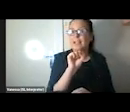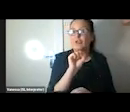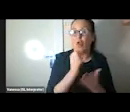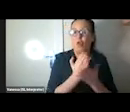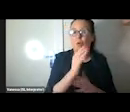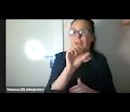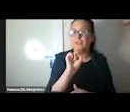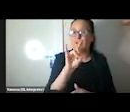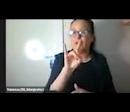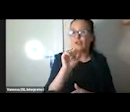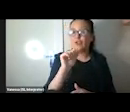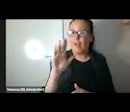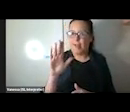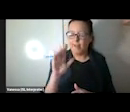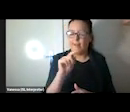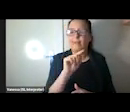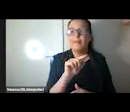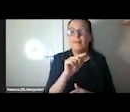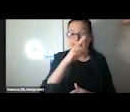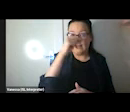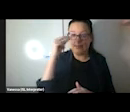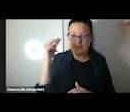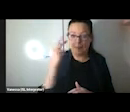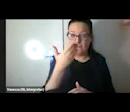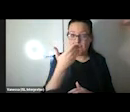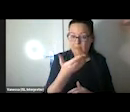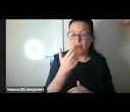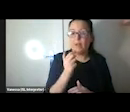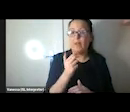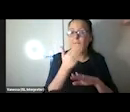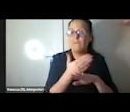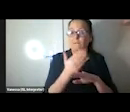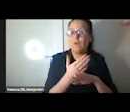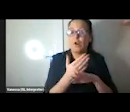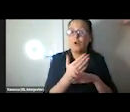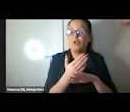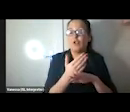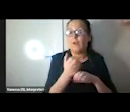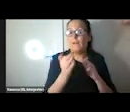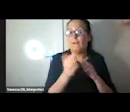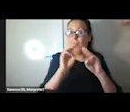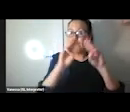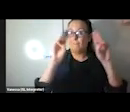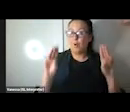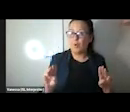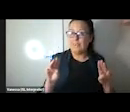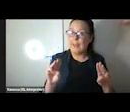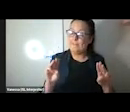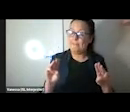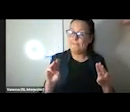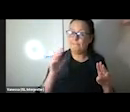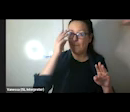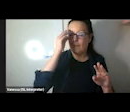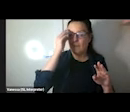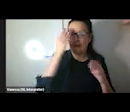for example, this example given here, functional uses for issues for a museum display, will be described